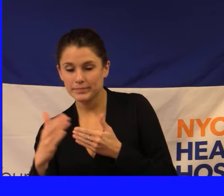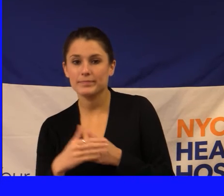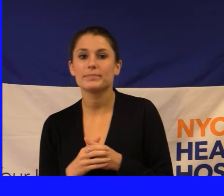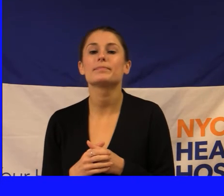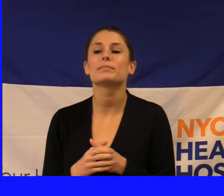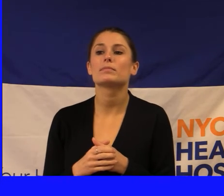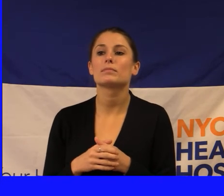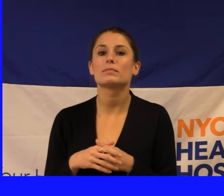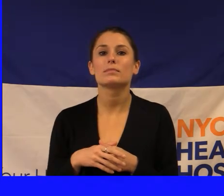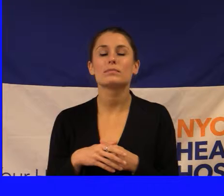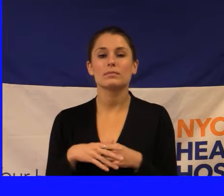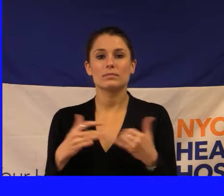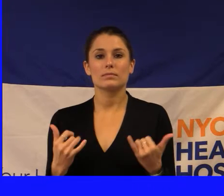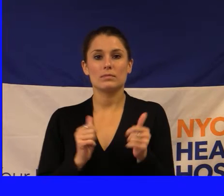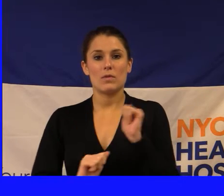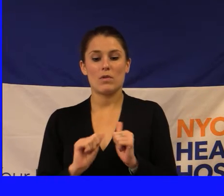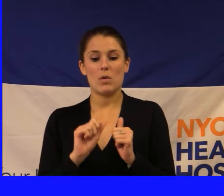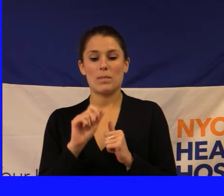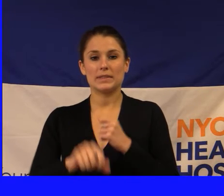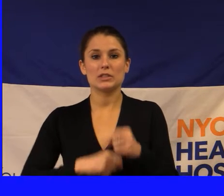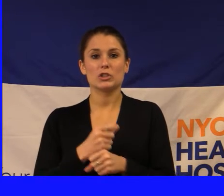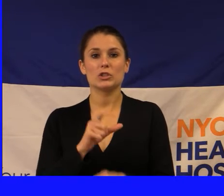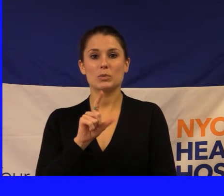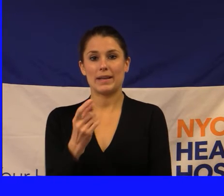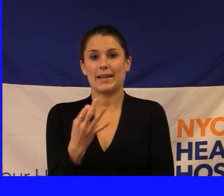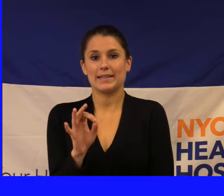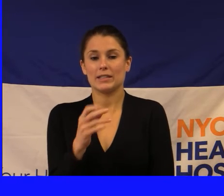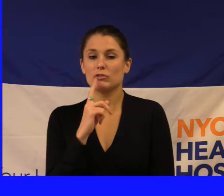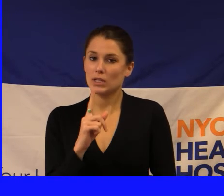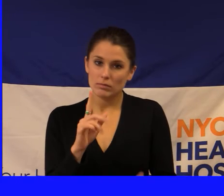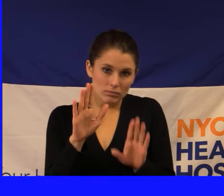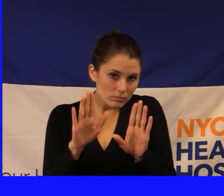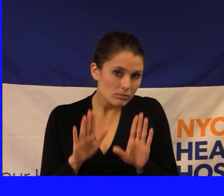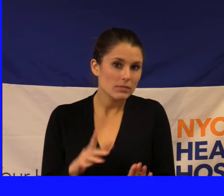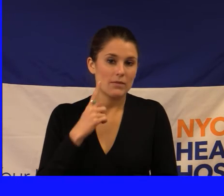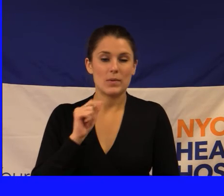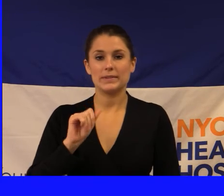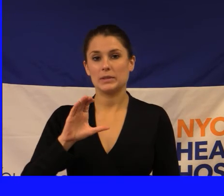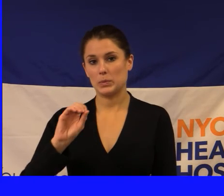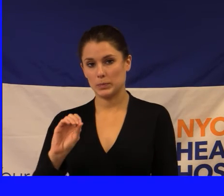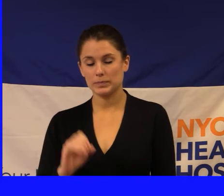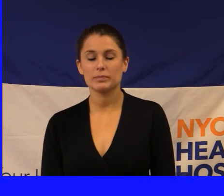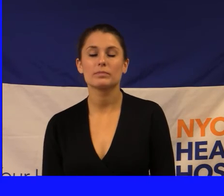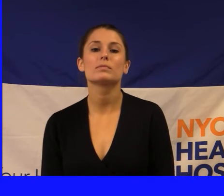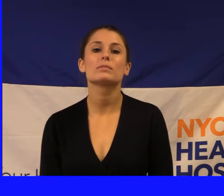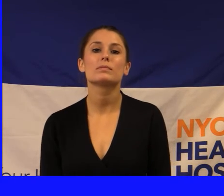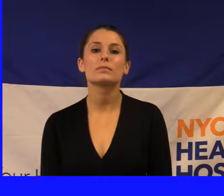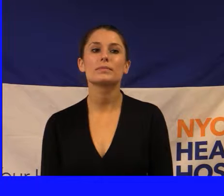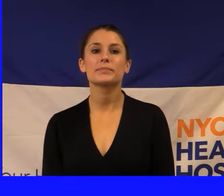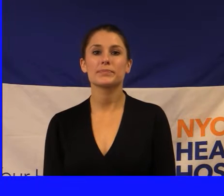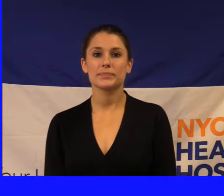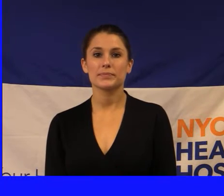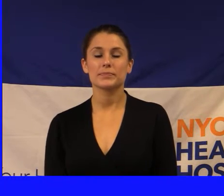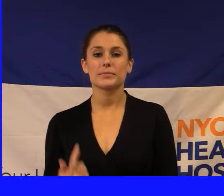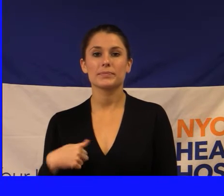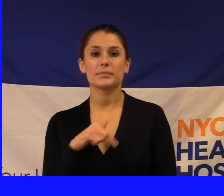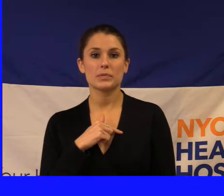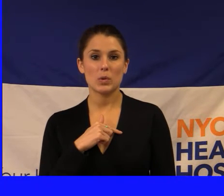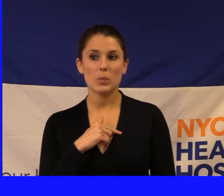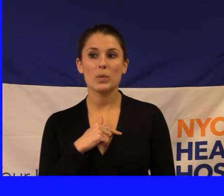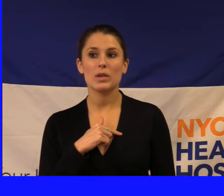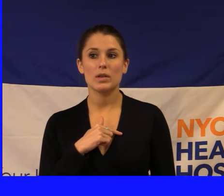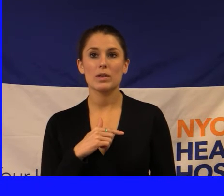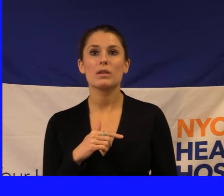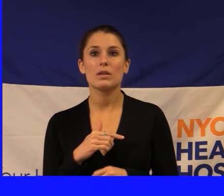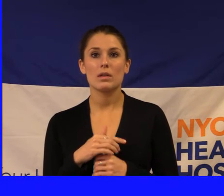So performance year 2019 was a tremendous one for the ACO. We